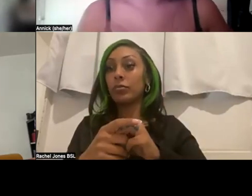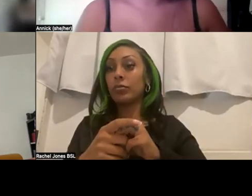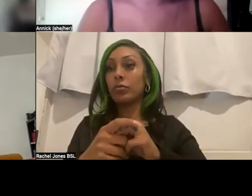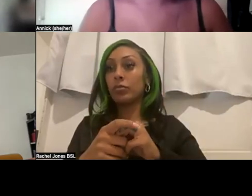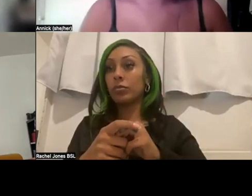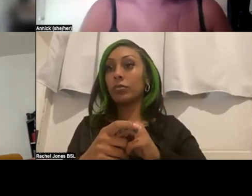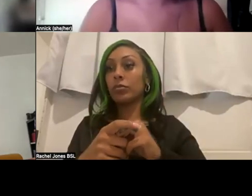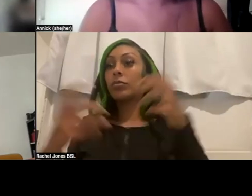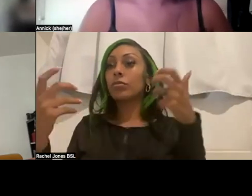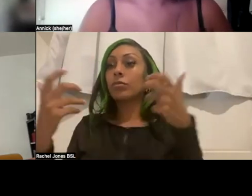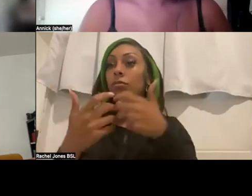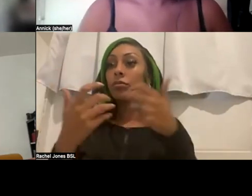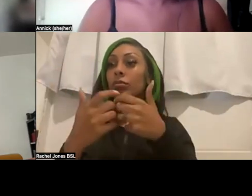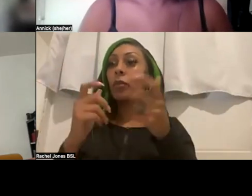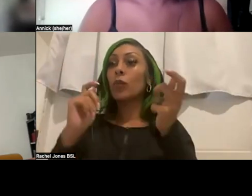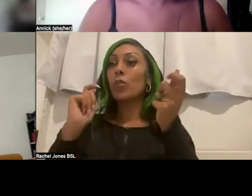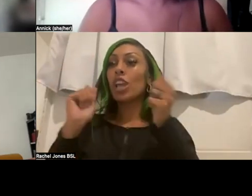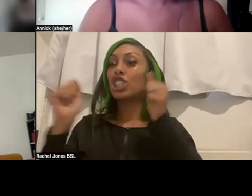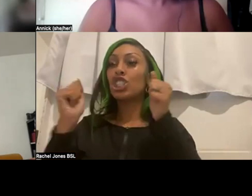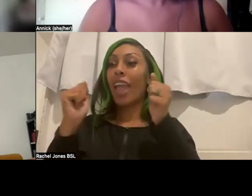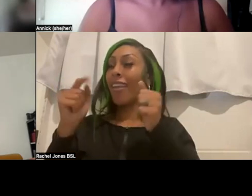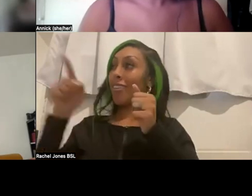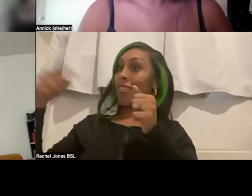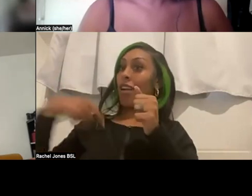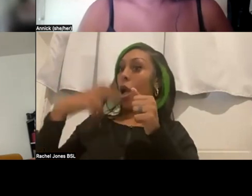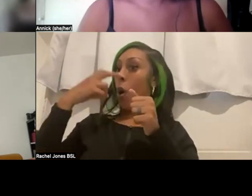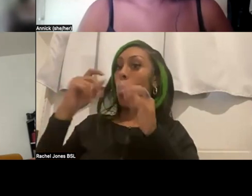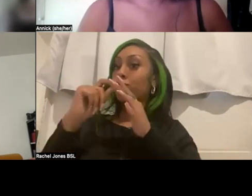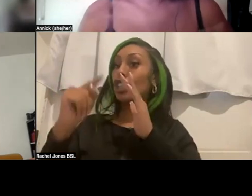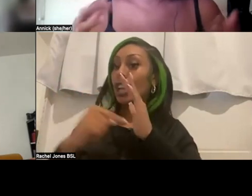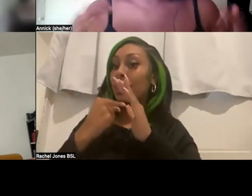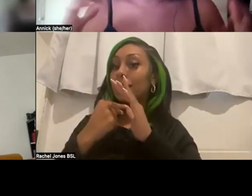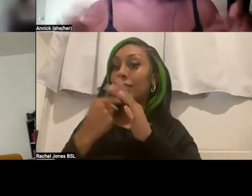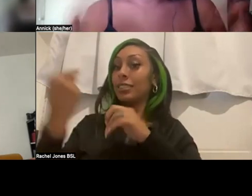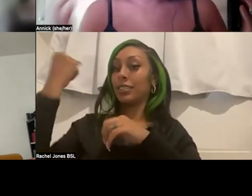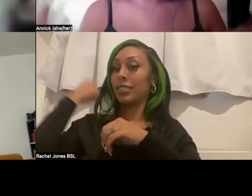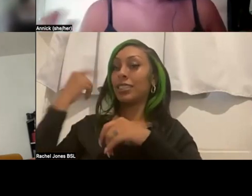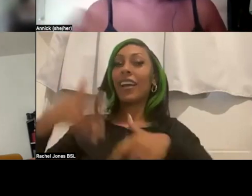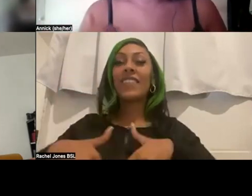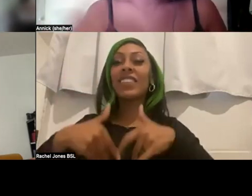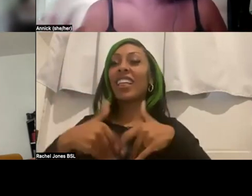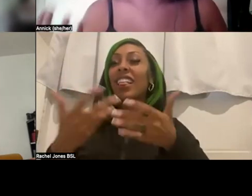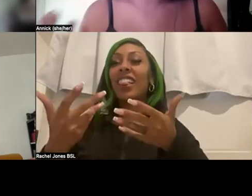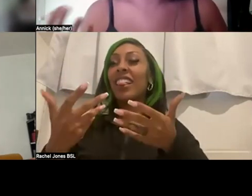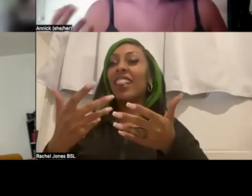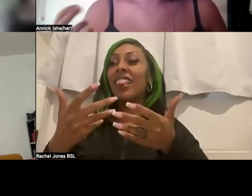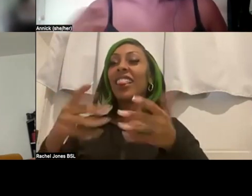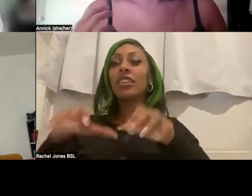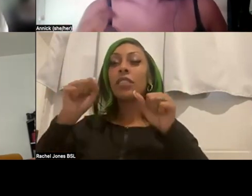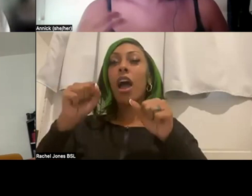Shake before wrapping up. But I just really feel like it gets people stuck in the illusion